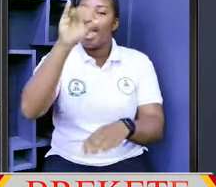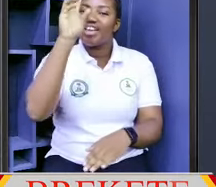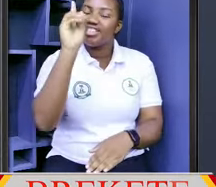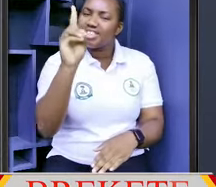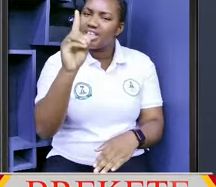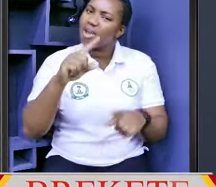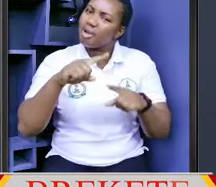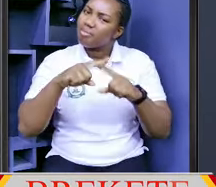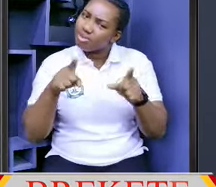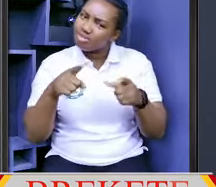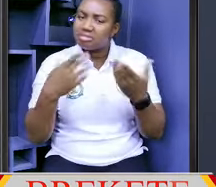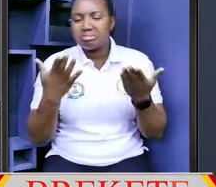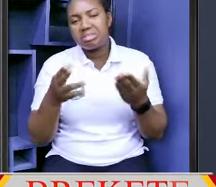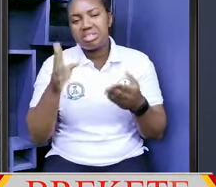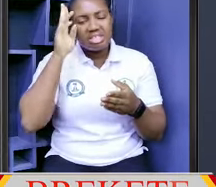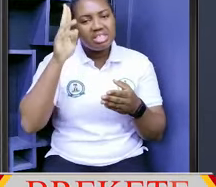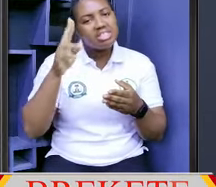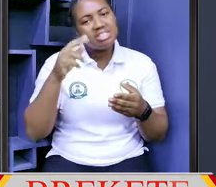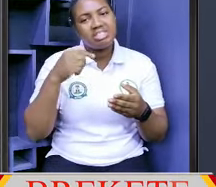But at least he talk, say,